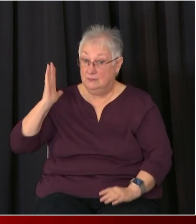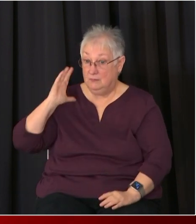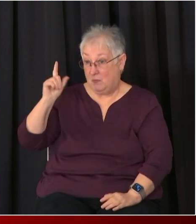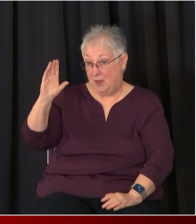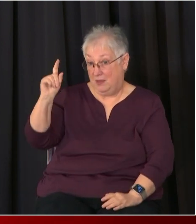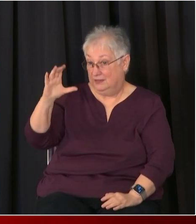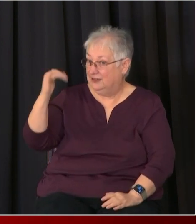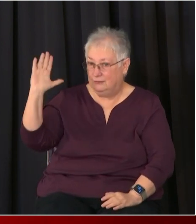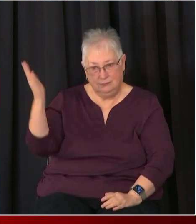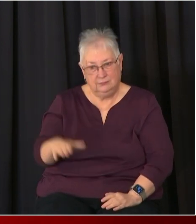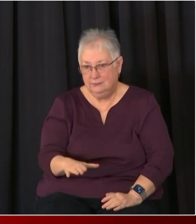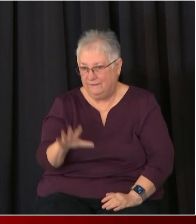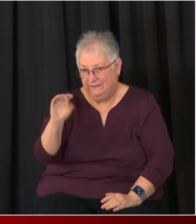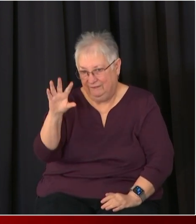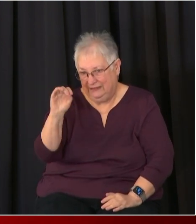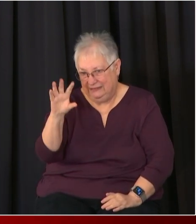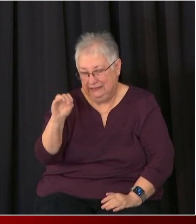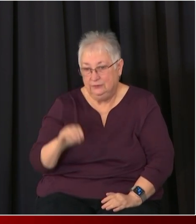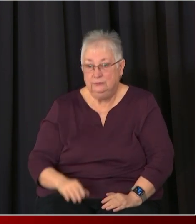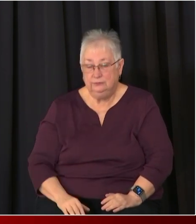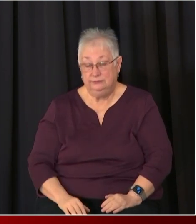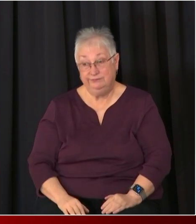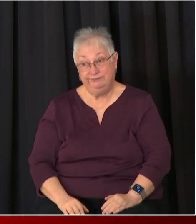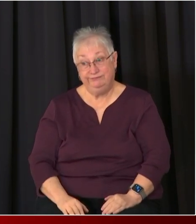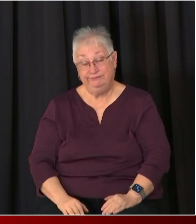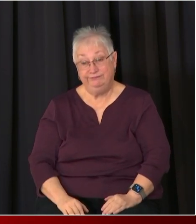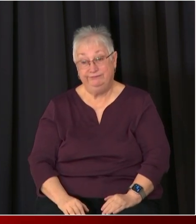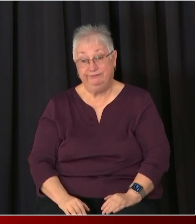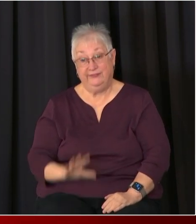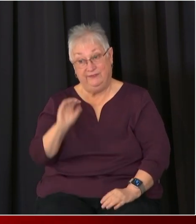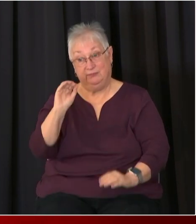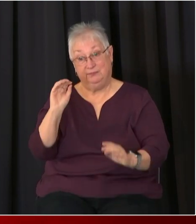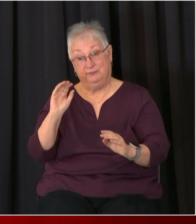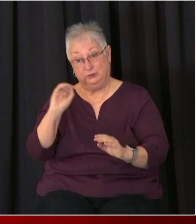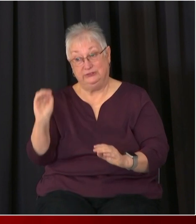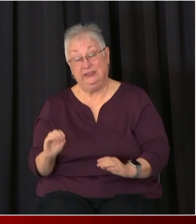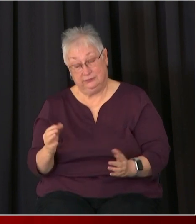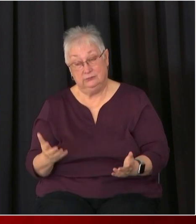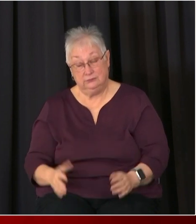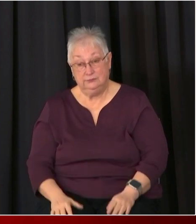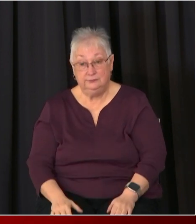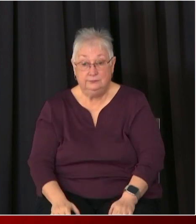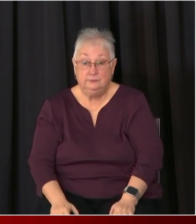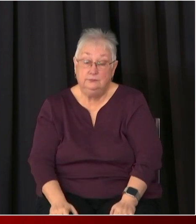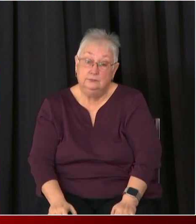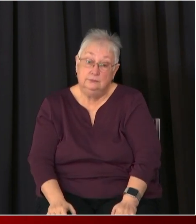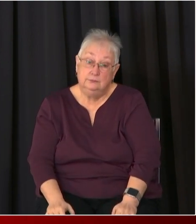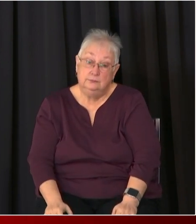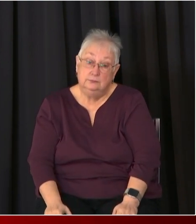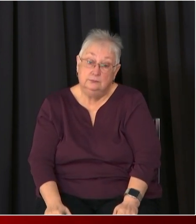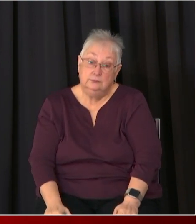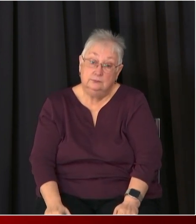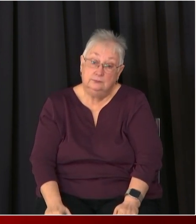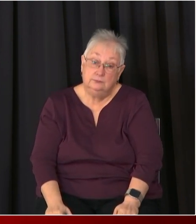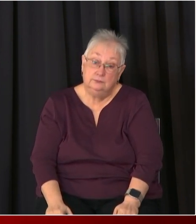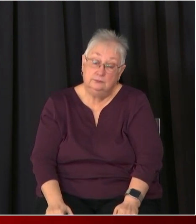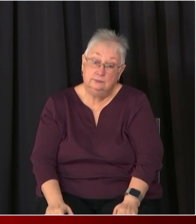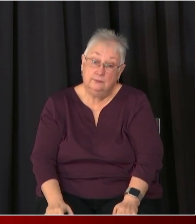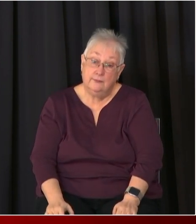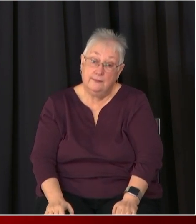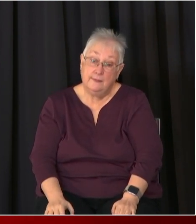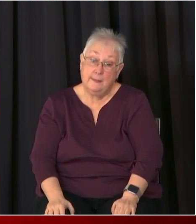people, or 50% of the max is being reduced to 25% of the